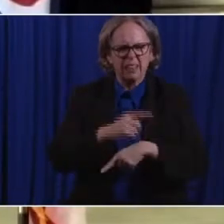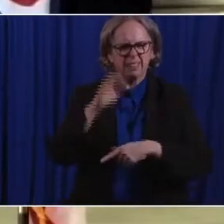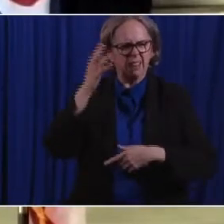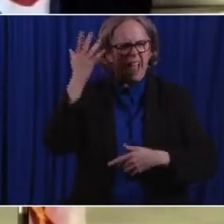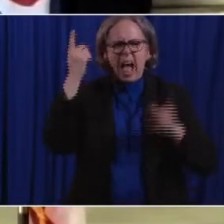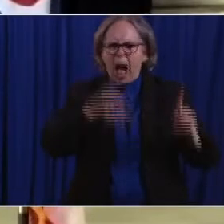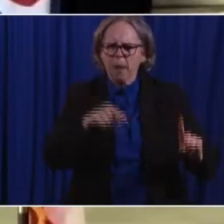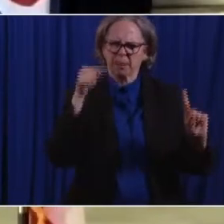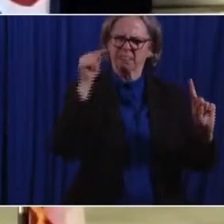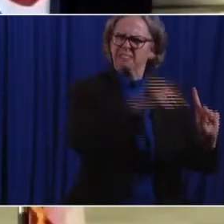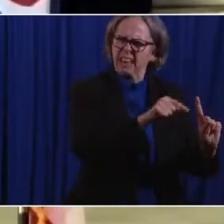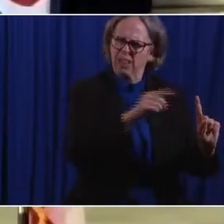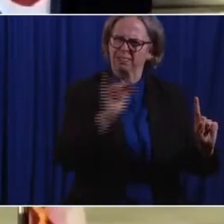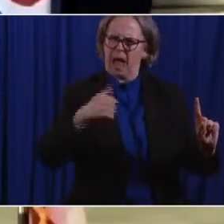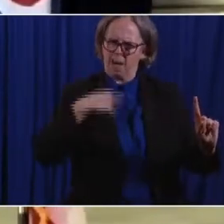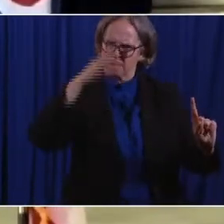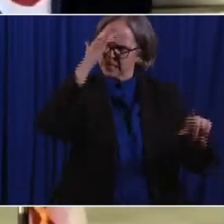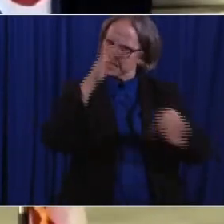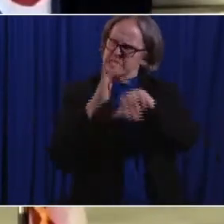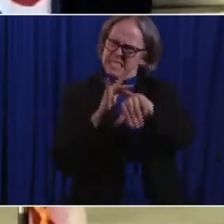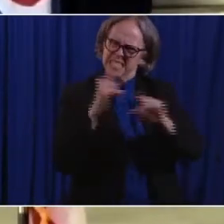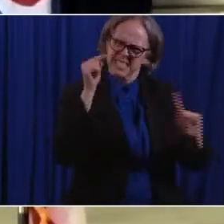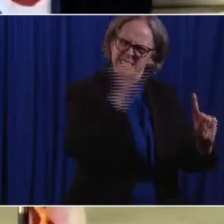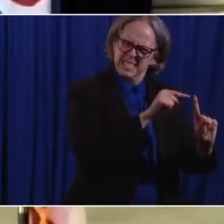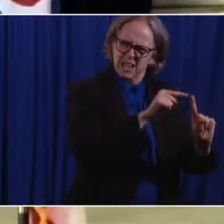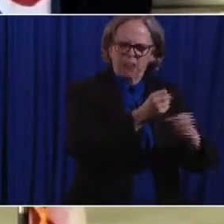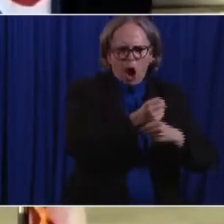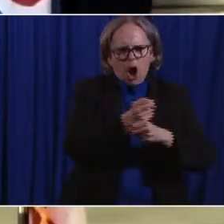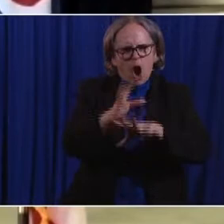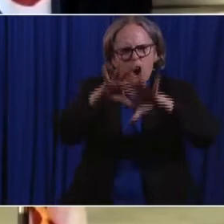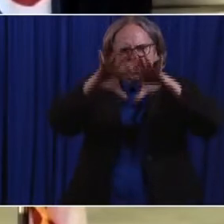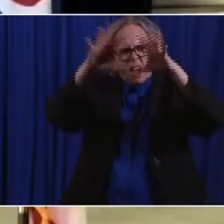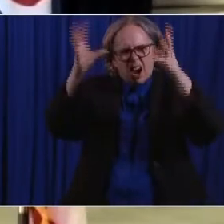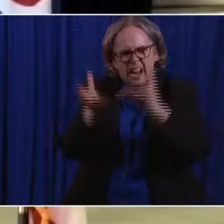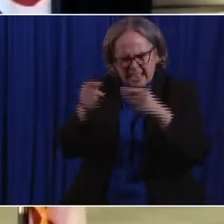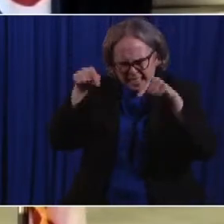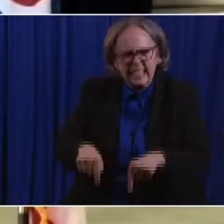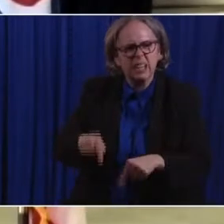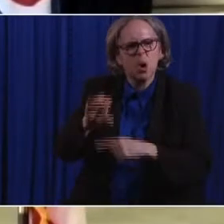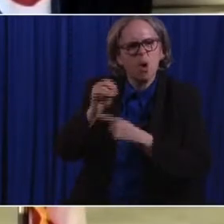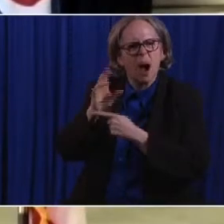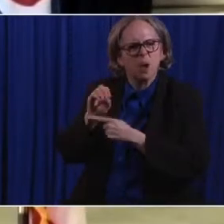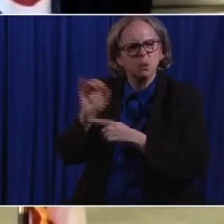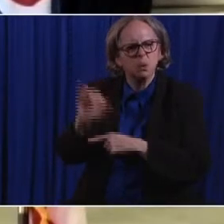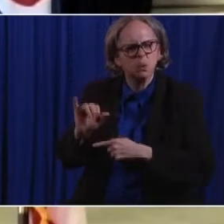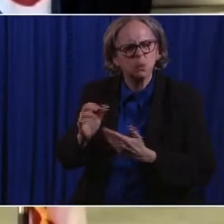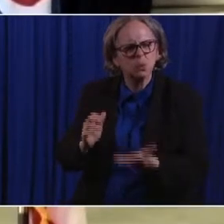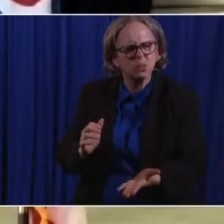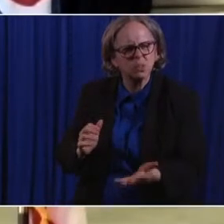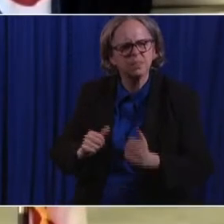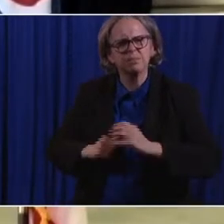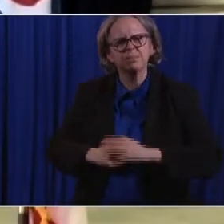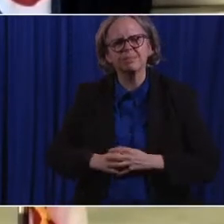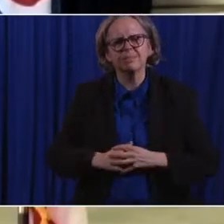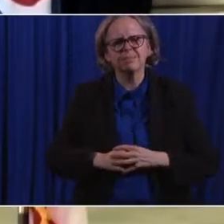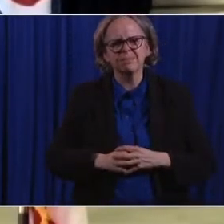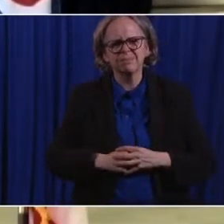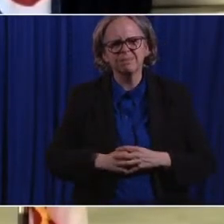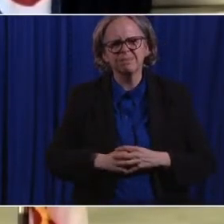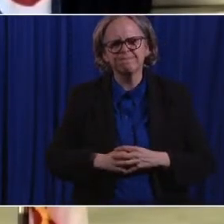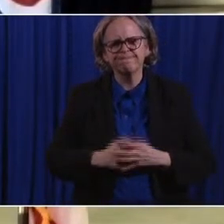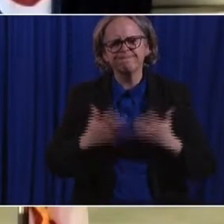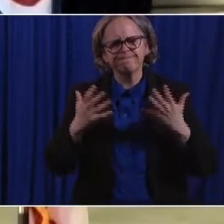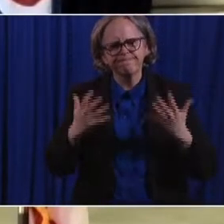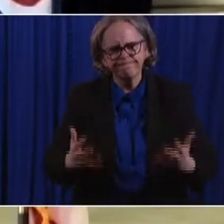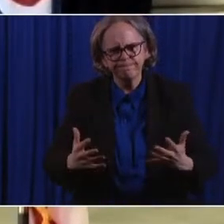is why we're here today and why people are doing this all over the world right now.